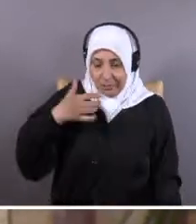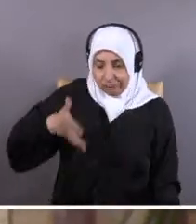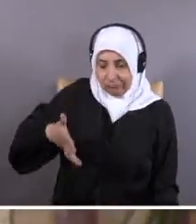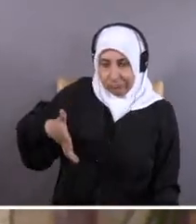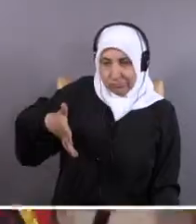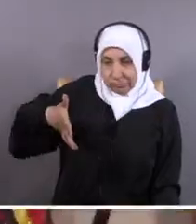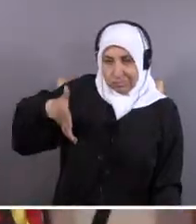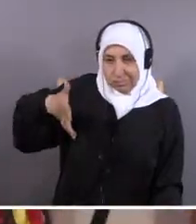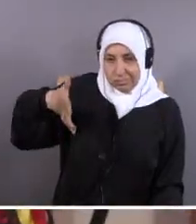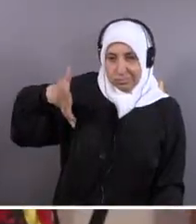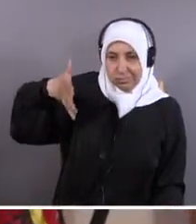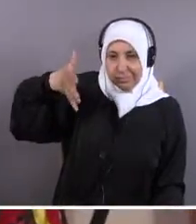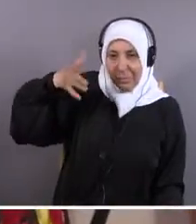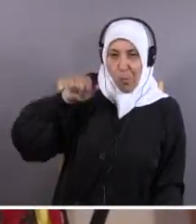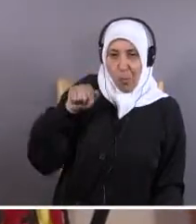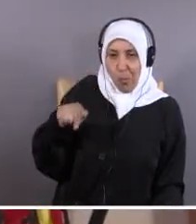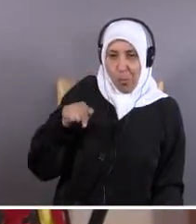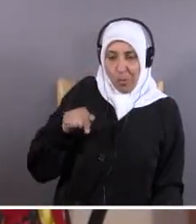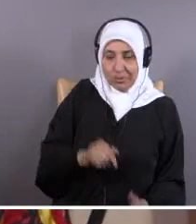was shattered.